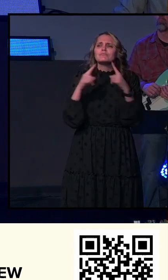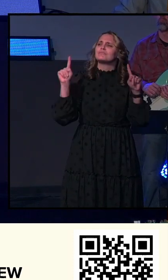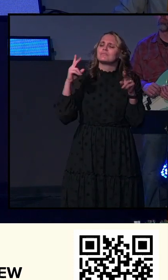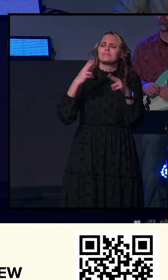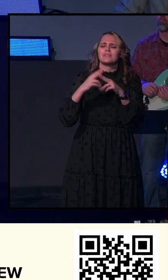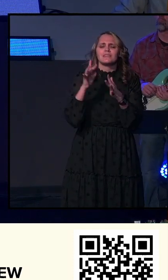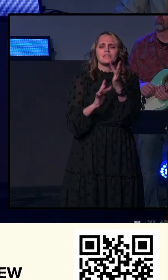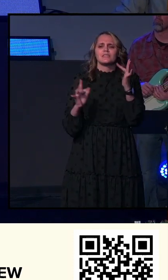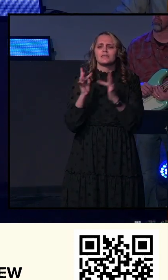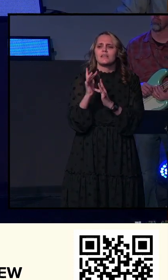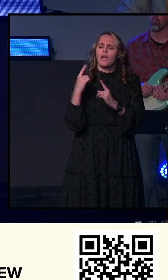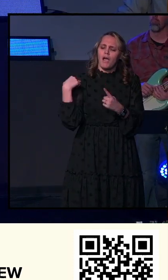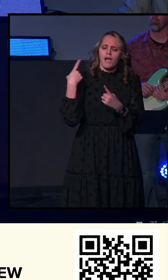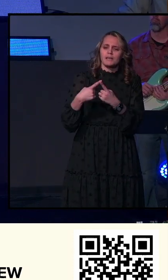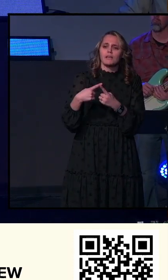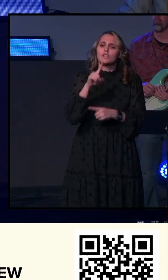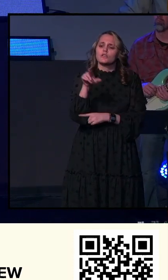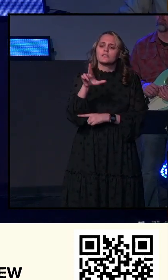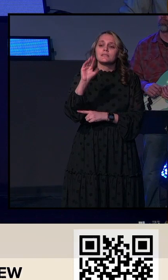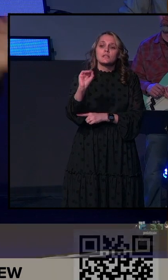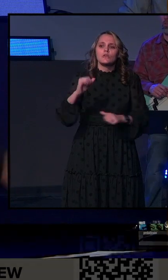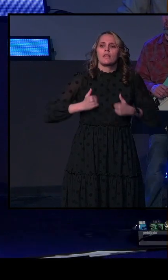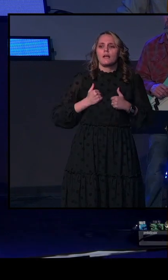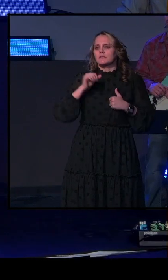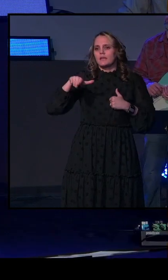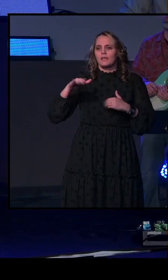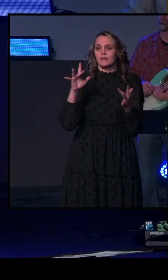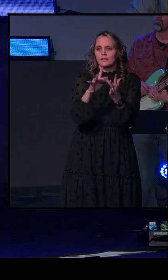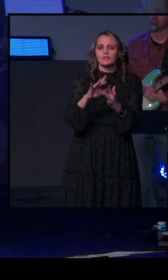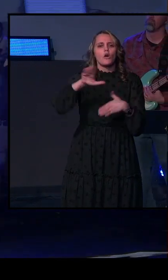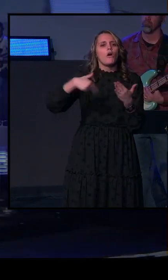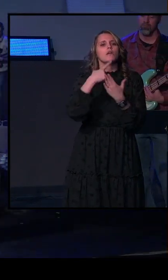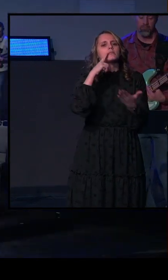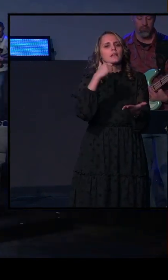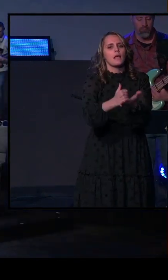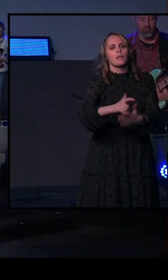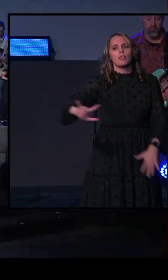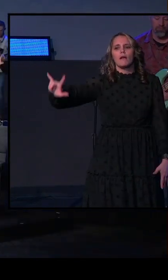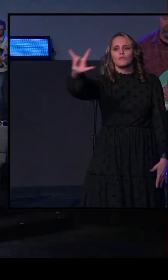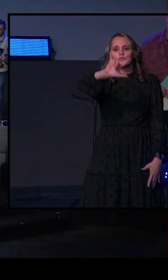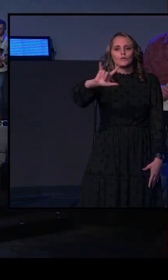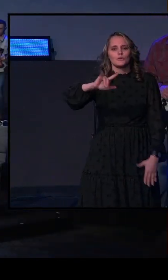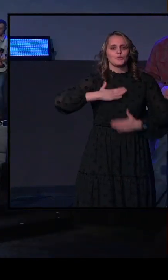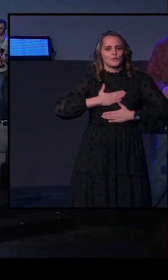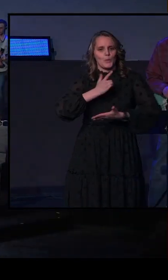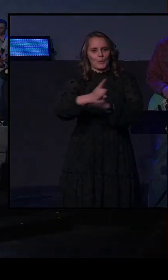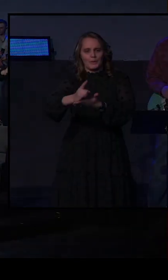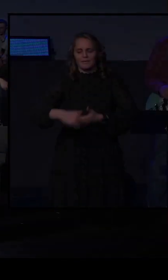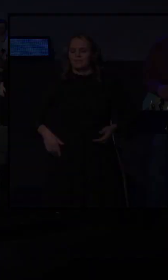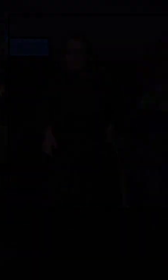zero lives unchanged. In Jesus' name, everyone said, amen. Amen. Love you guys. Have a great week.